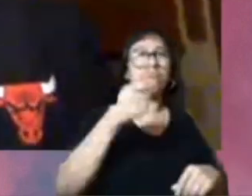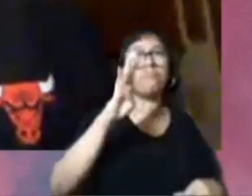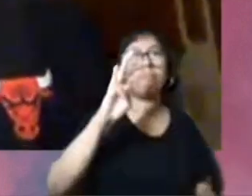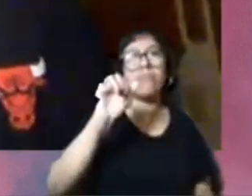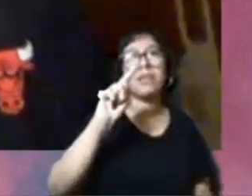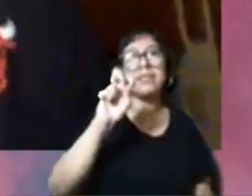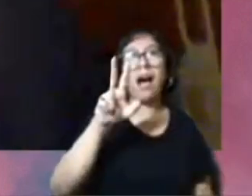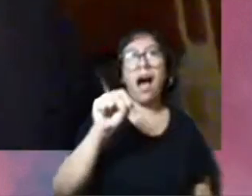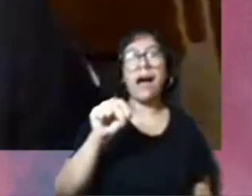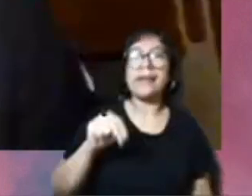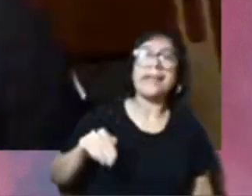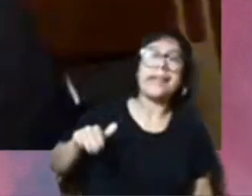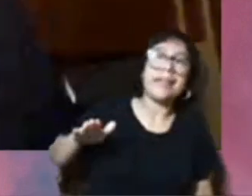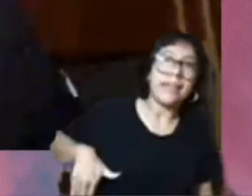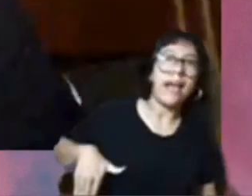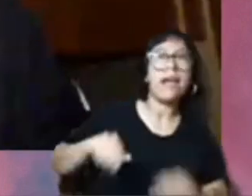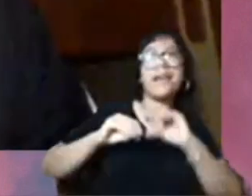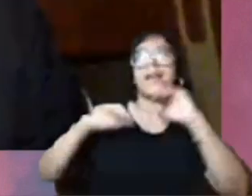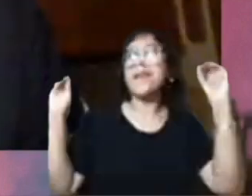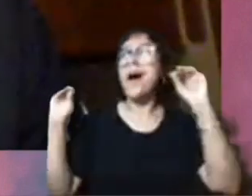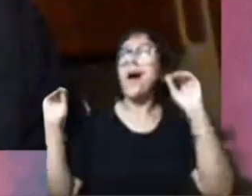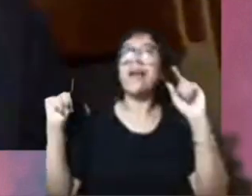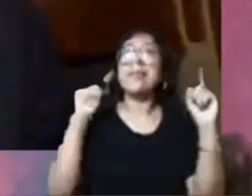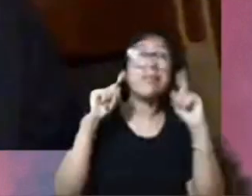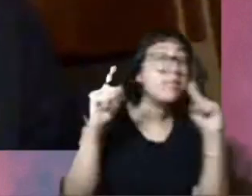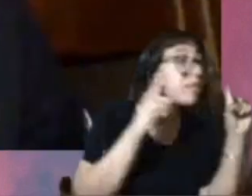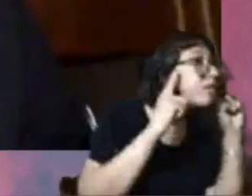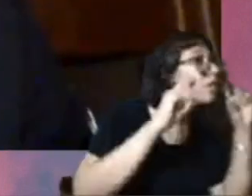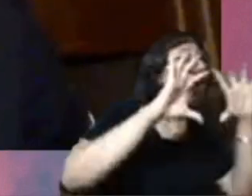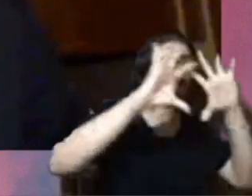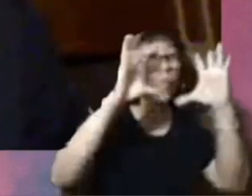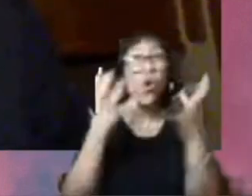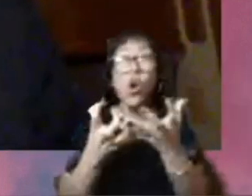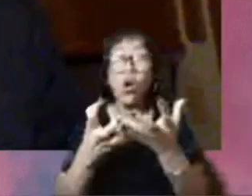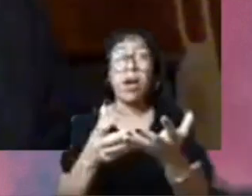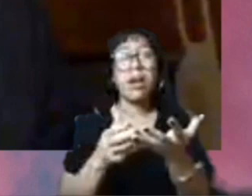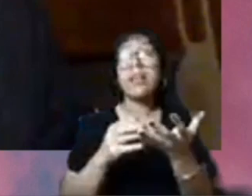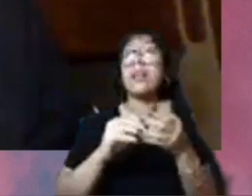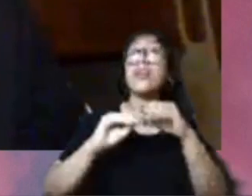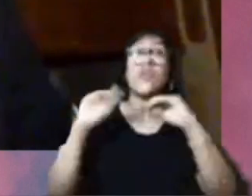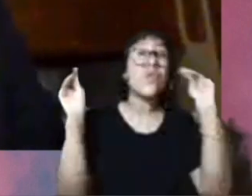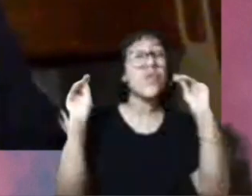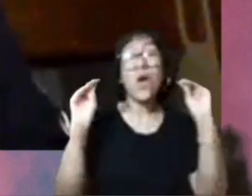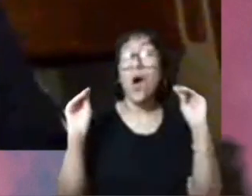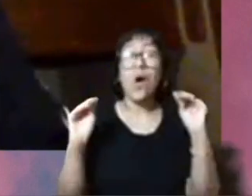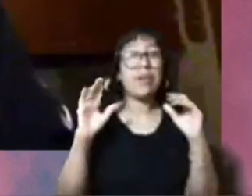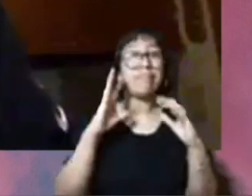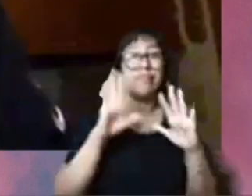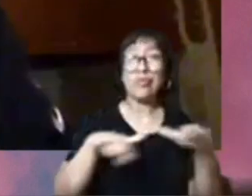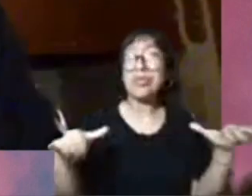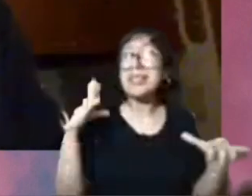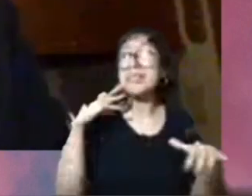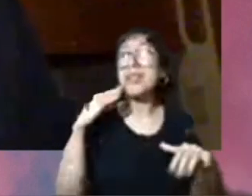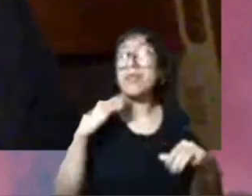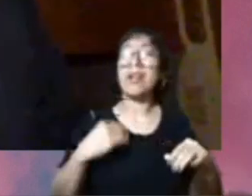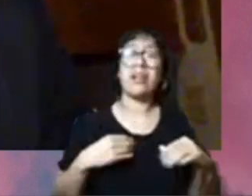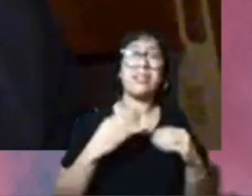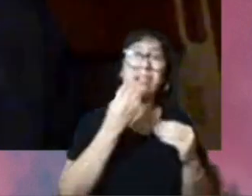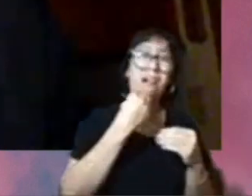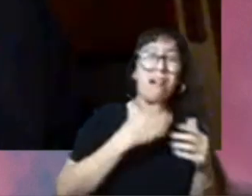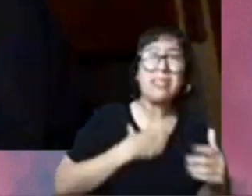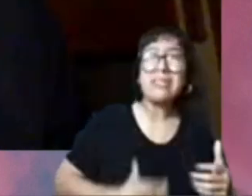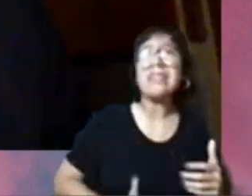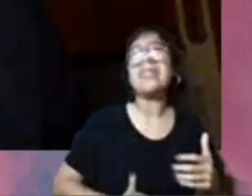Ain't yet no word for a world without children starved and lonesome. Ain't